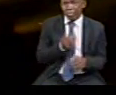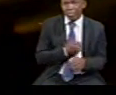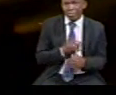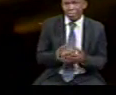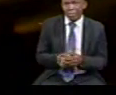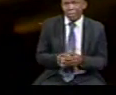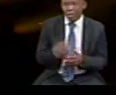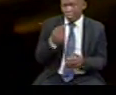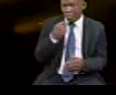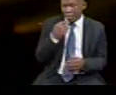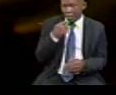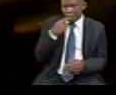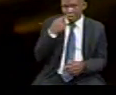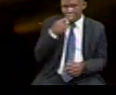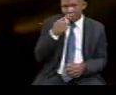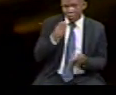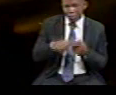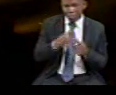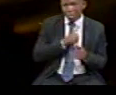Speak to the Lord.